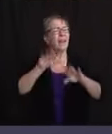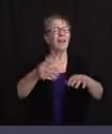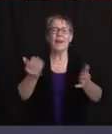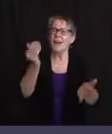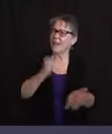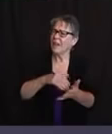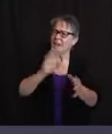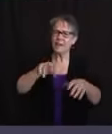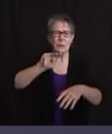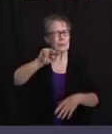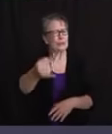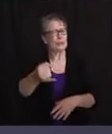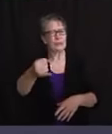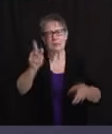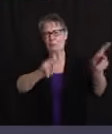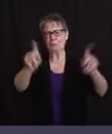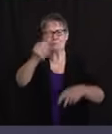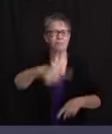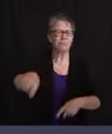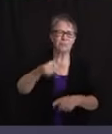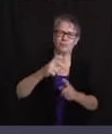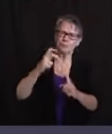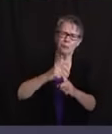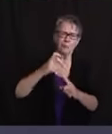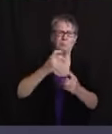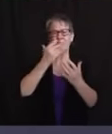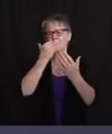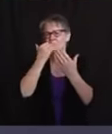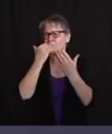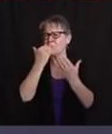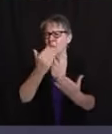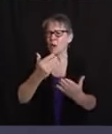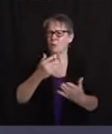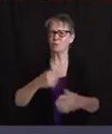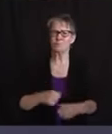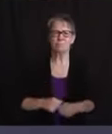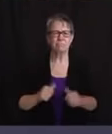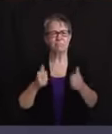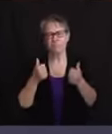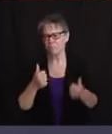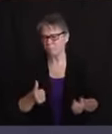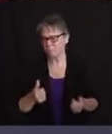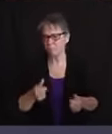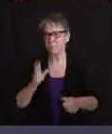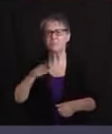Again, tomorrow we'll be with you unless you hear otherwise at 1 o'clock. Thank you all. God bless you all.